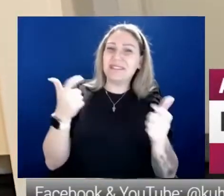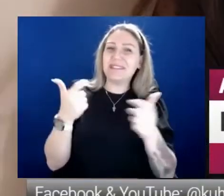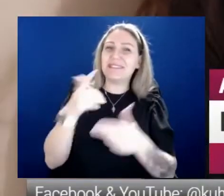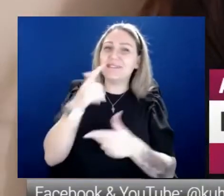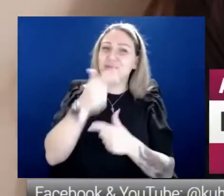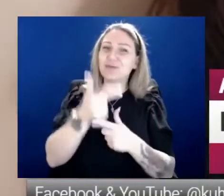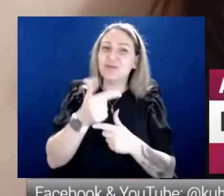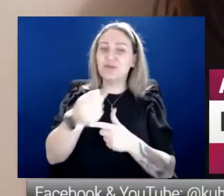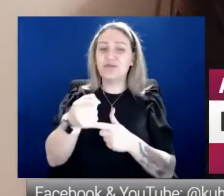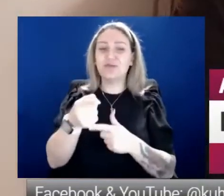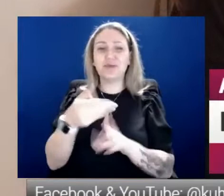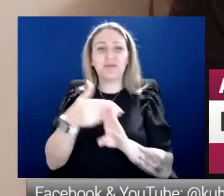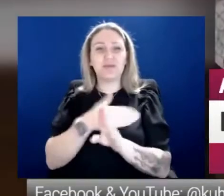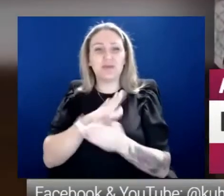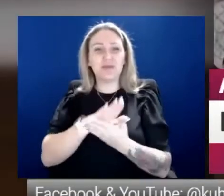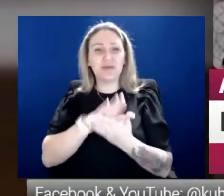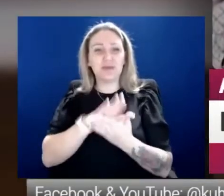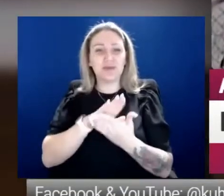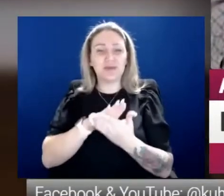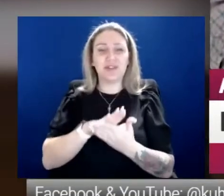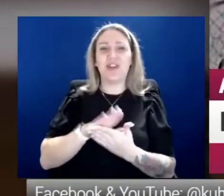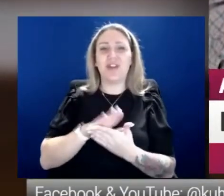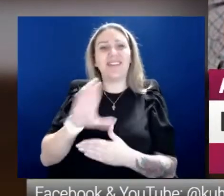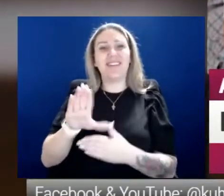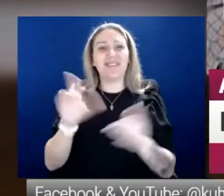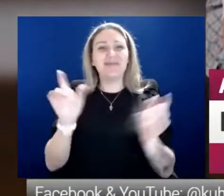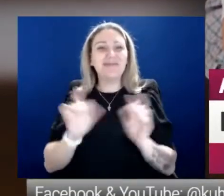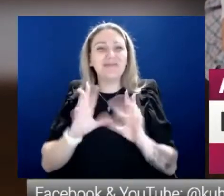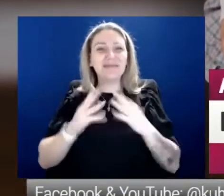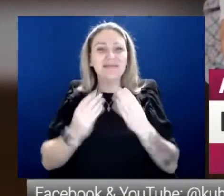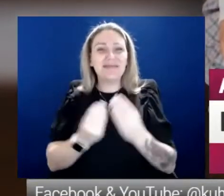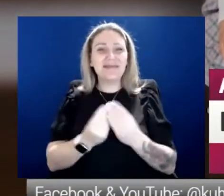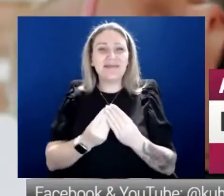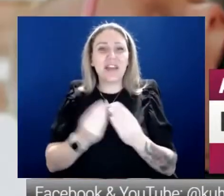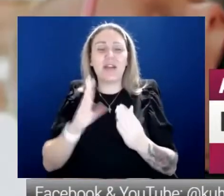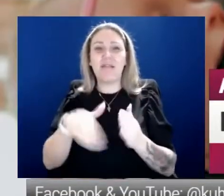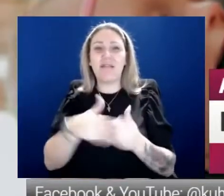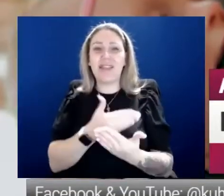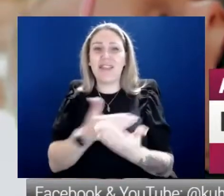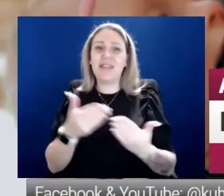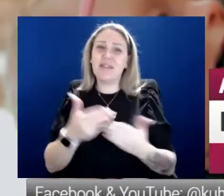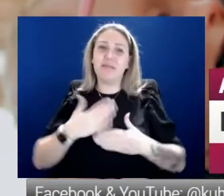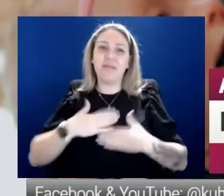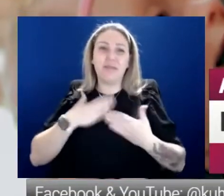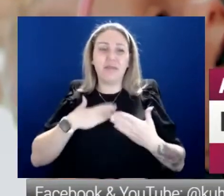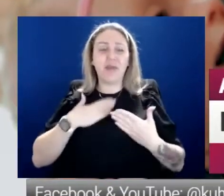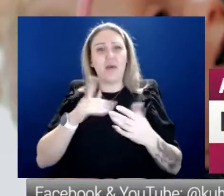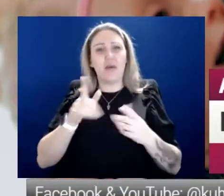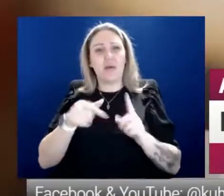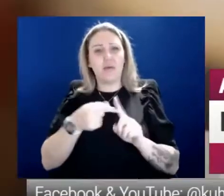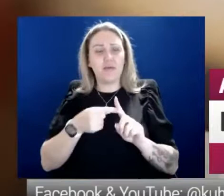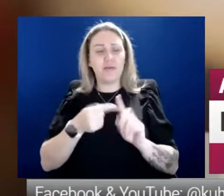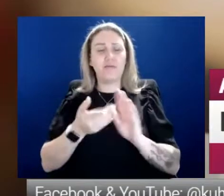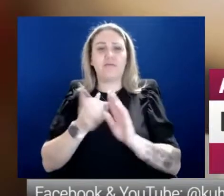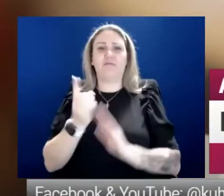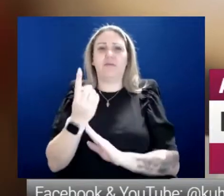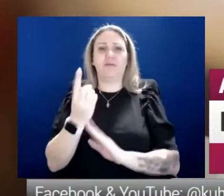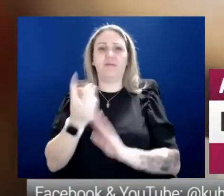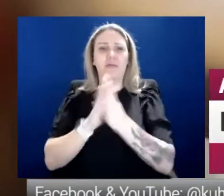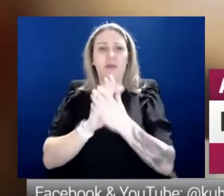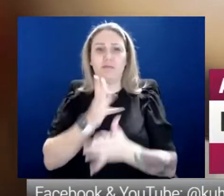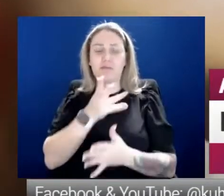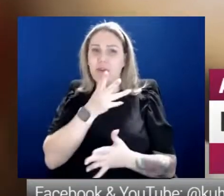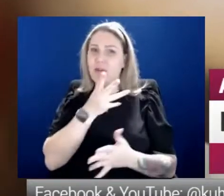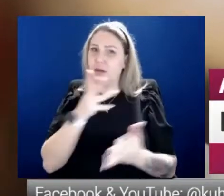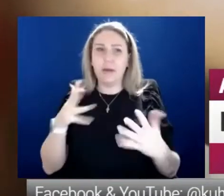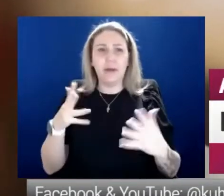parade. Shannon's little family is clearly her source of all things joyful. But when she first became a mom, she says she was rattled at how difficult